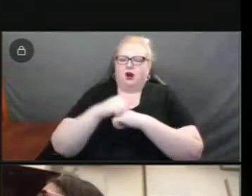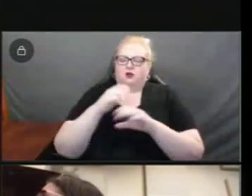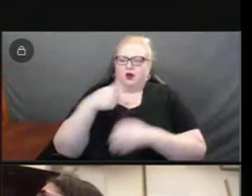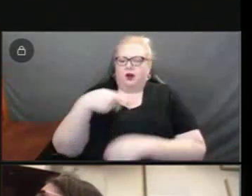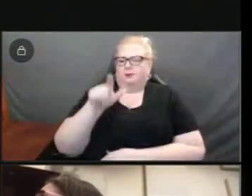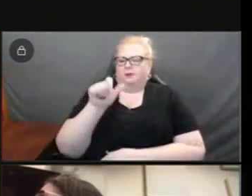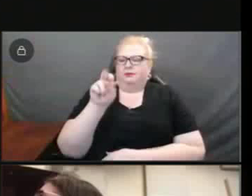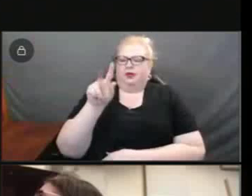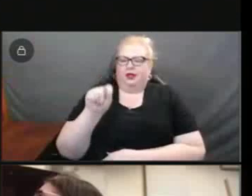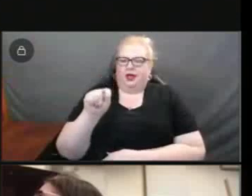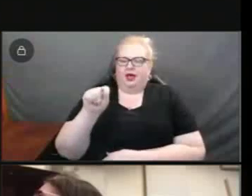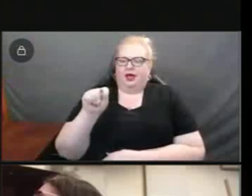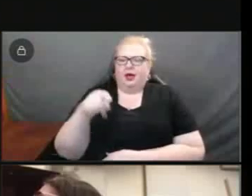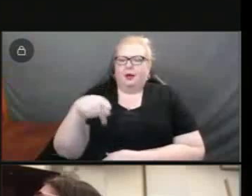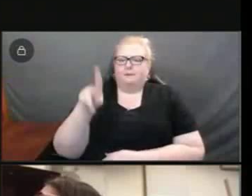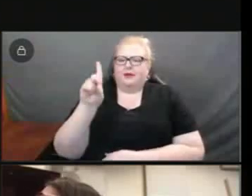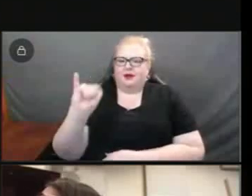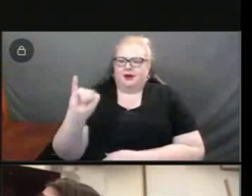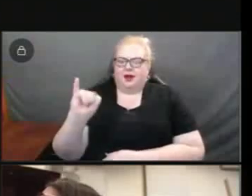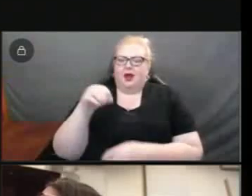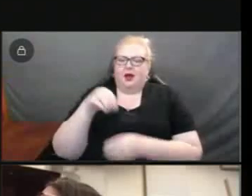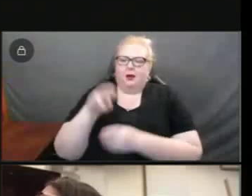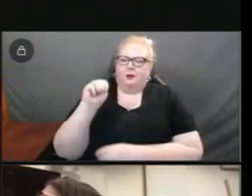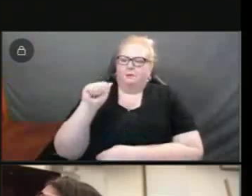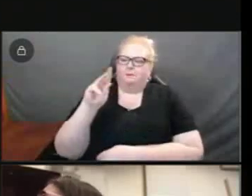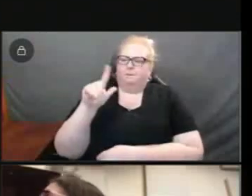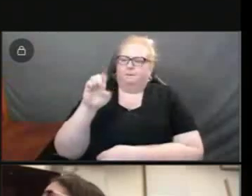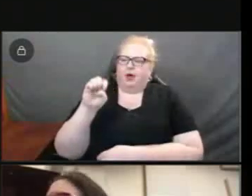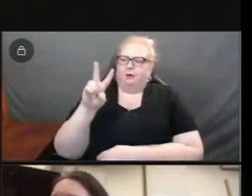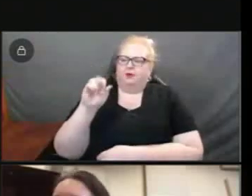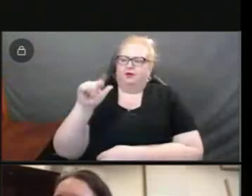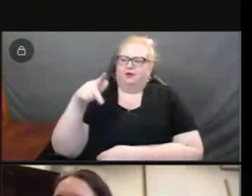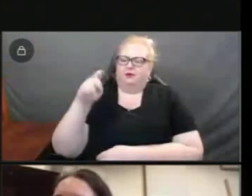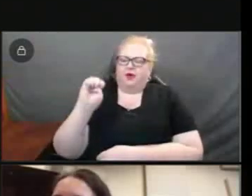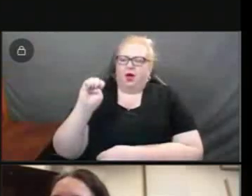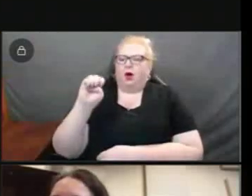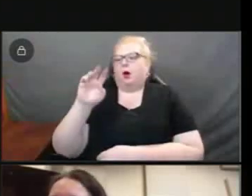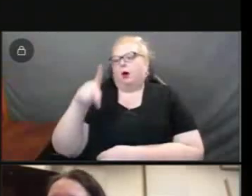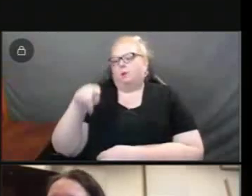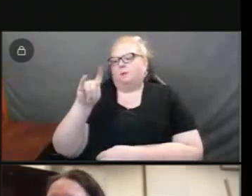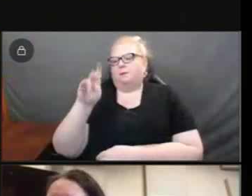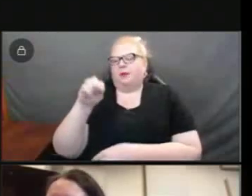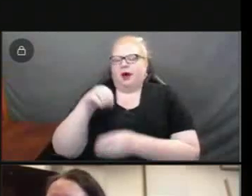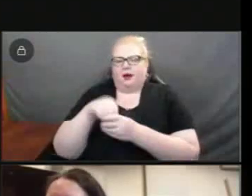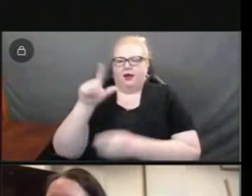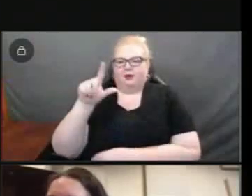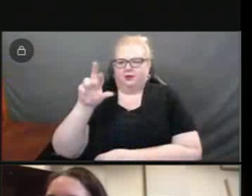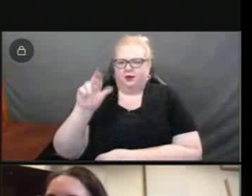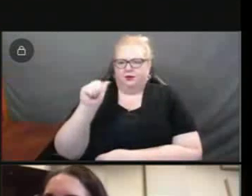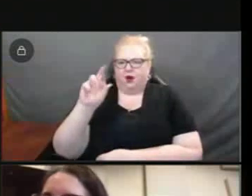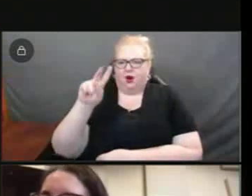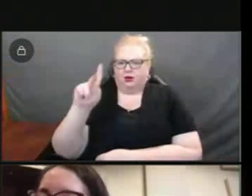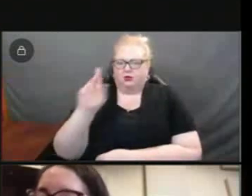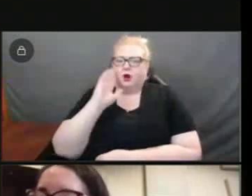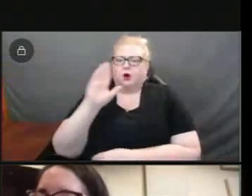at 8806 Mableville Pike in the city of Little Rock, Arkansas, amending the official zoning map of the city of Little Rock, Arkansas, and for the purposes first